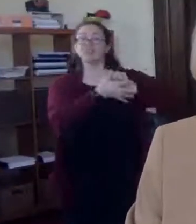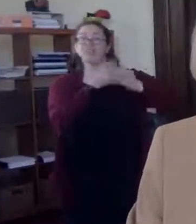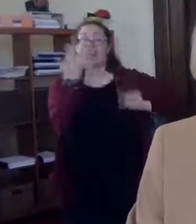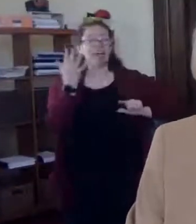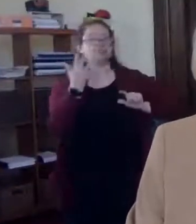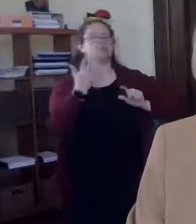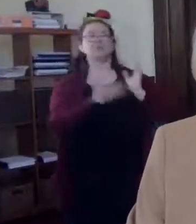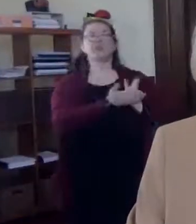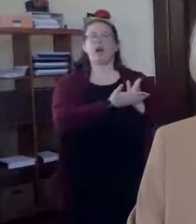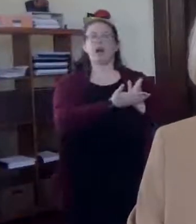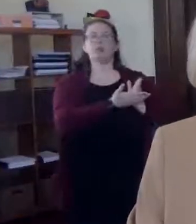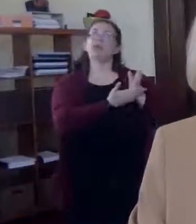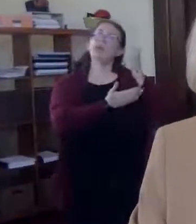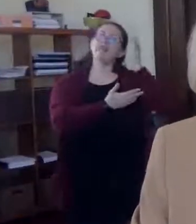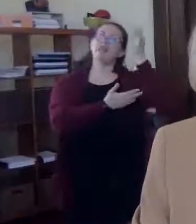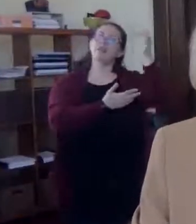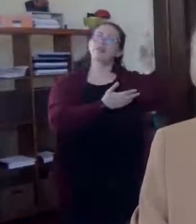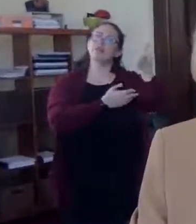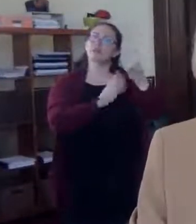some point.